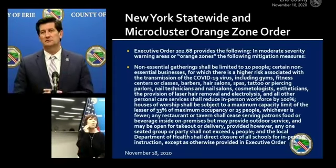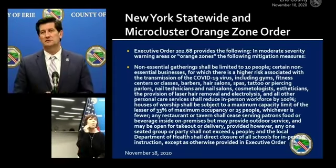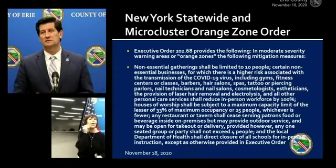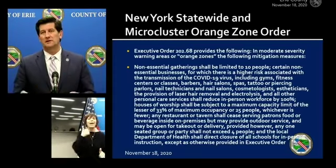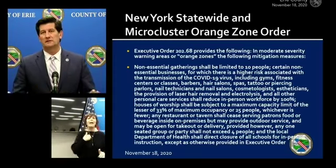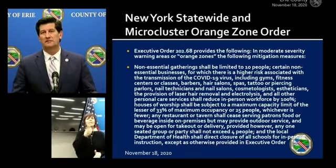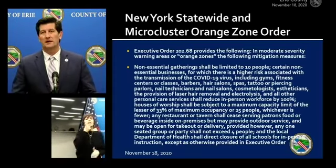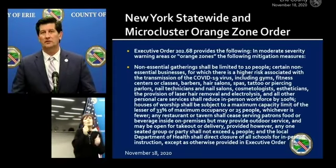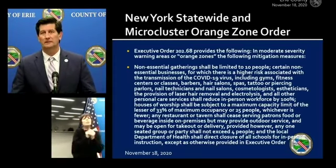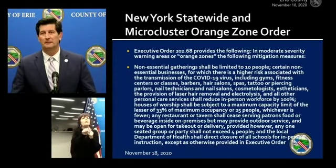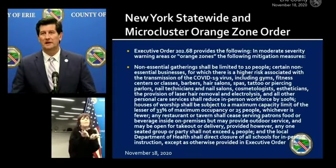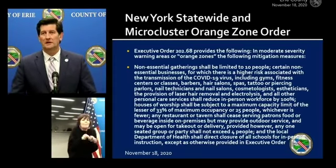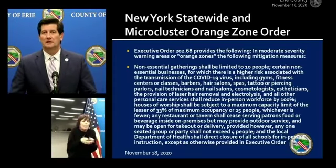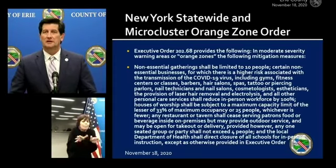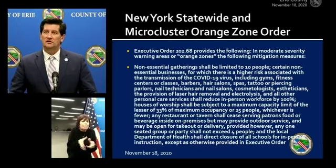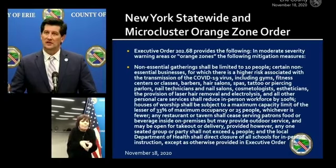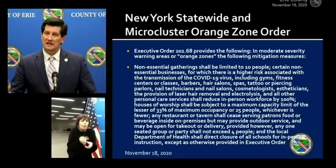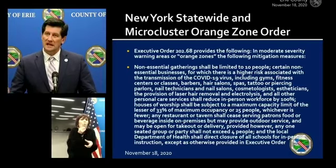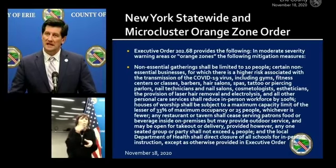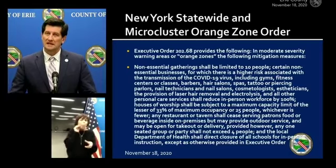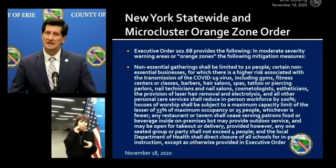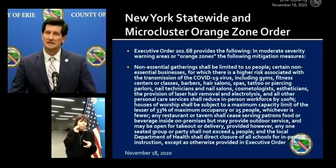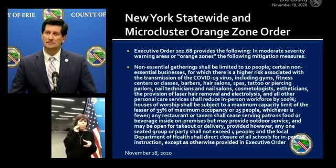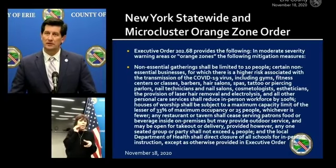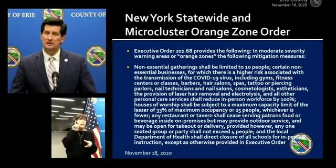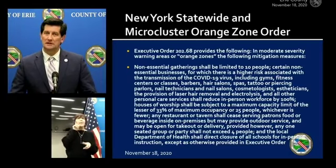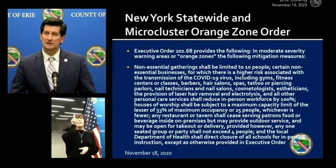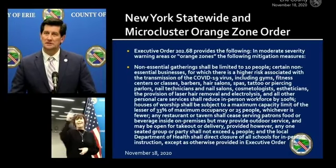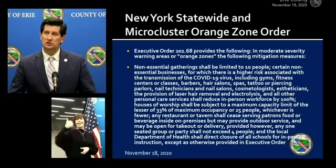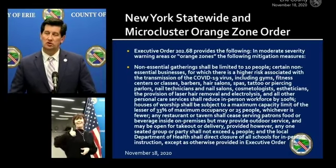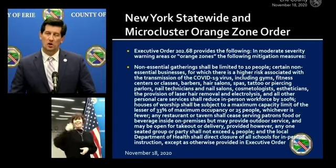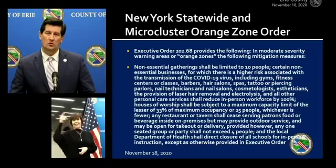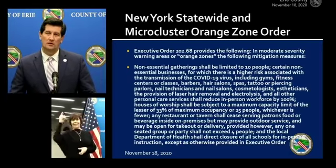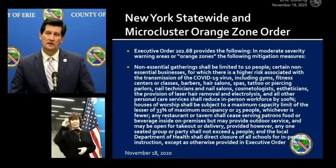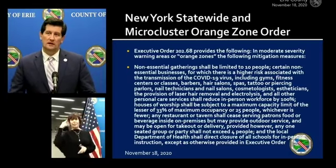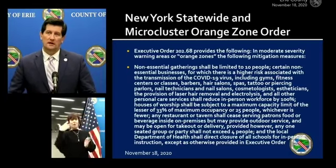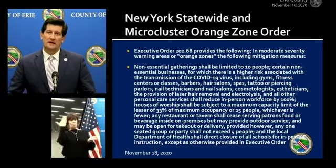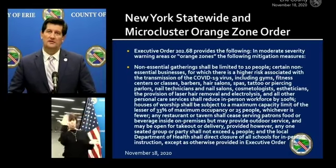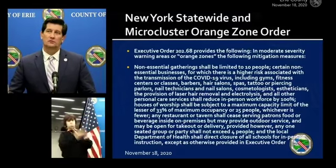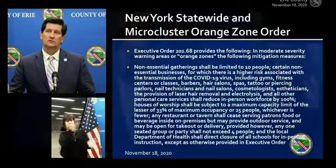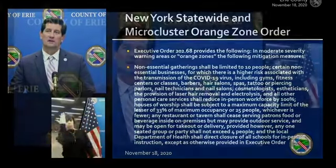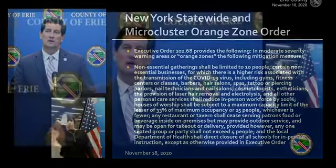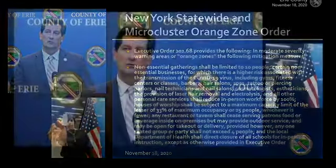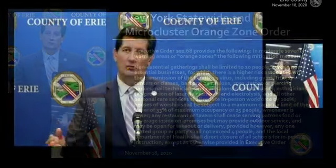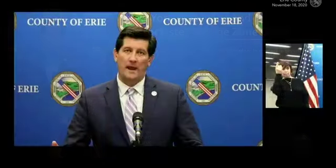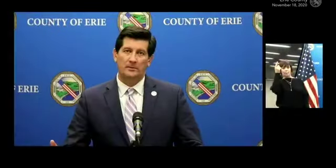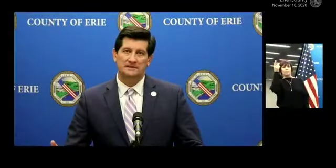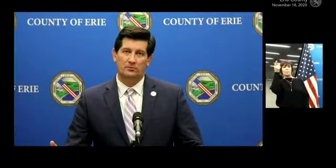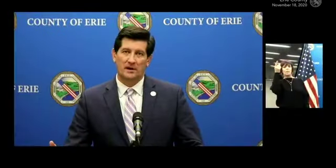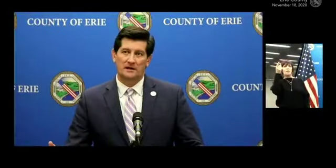dinner with your immediate family. The Canadian experience showed that there was rapid spread of